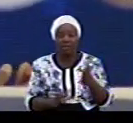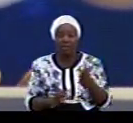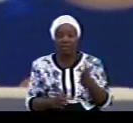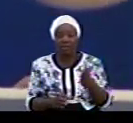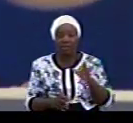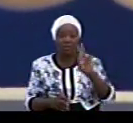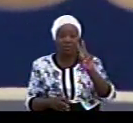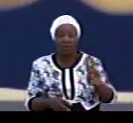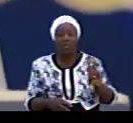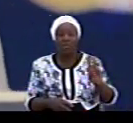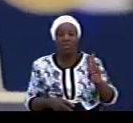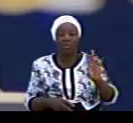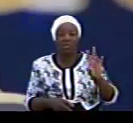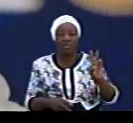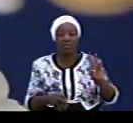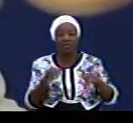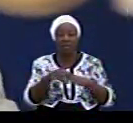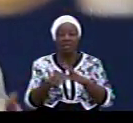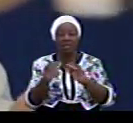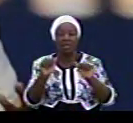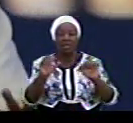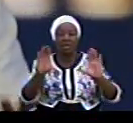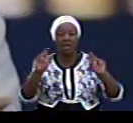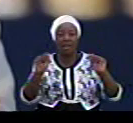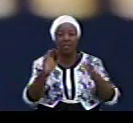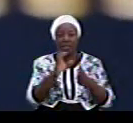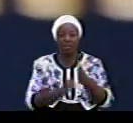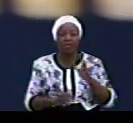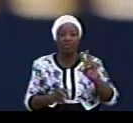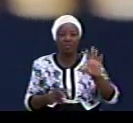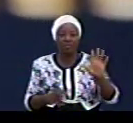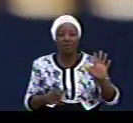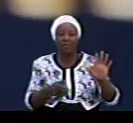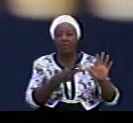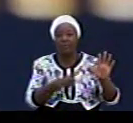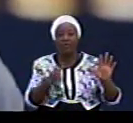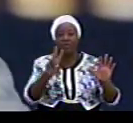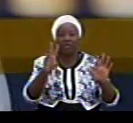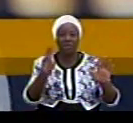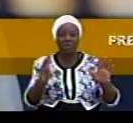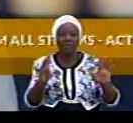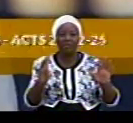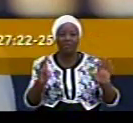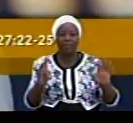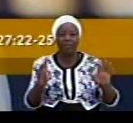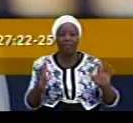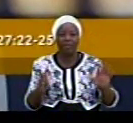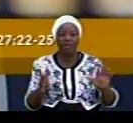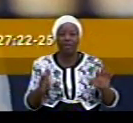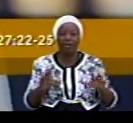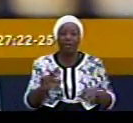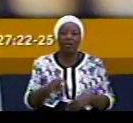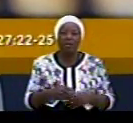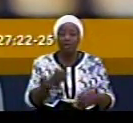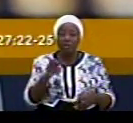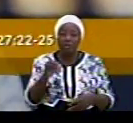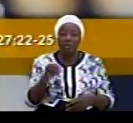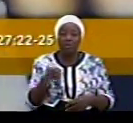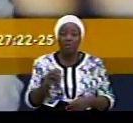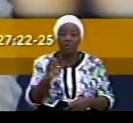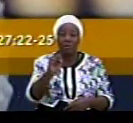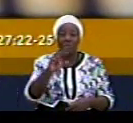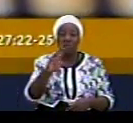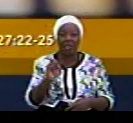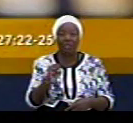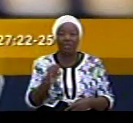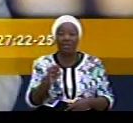of Acts, verse 25. In verse 25, wherefore, sirs, be of good cheer, for